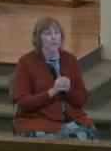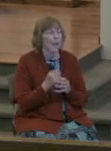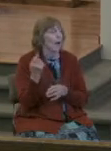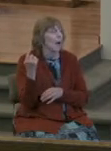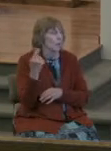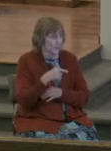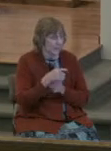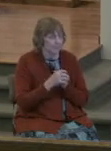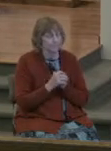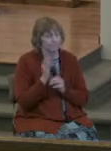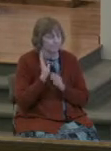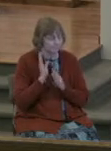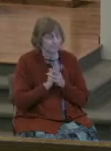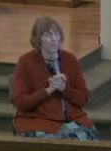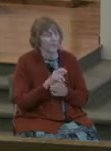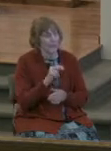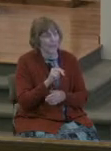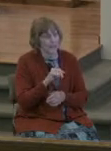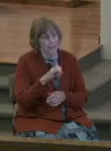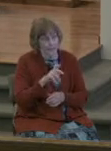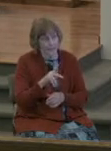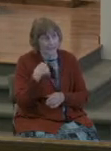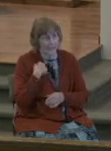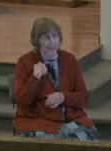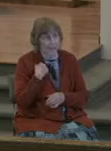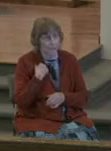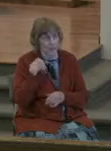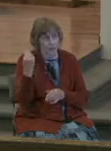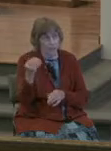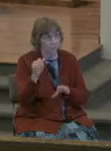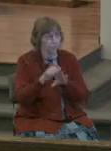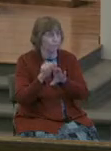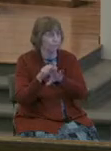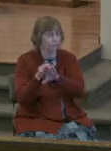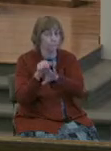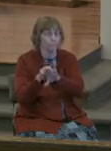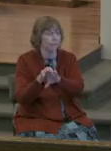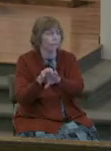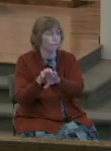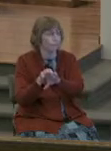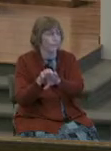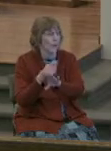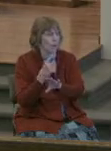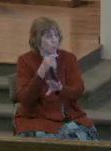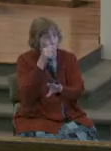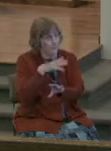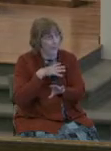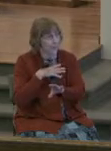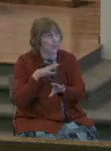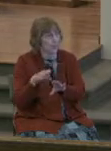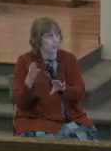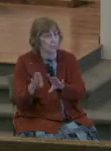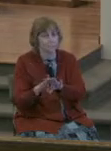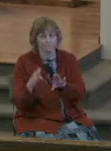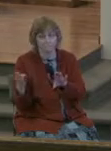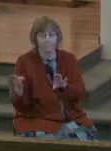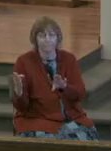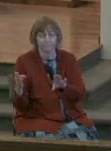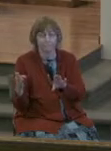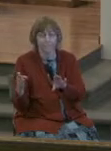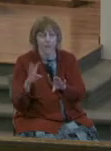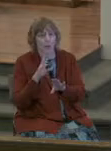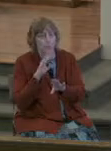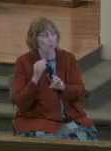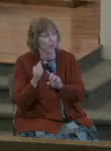day, Nick and I were out knocking on doors. And we knocked on this one fella's door, and he came out, and we